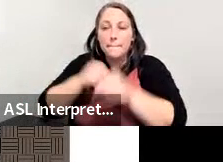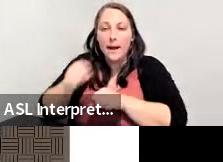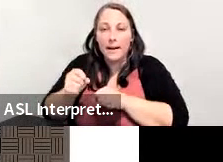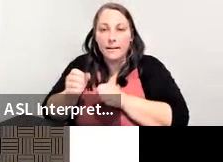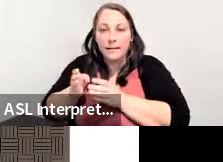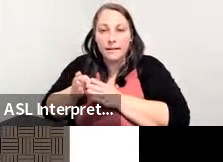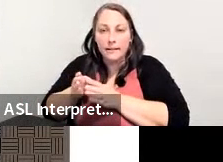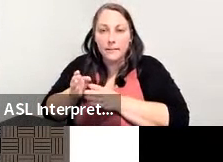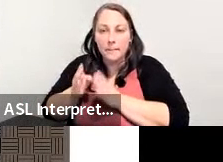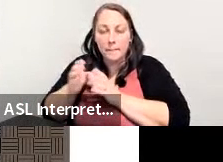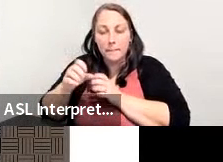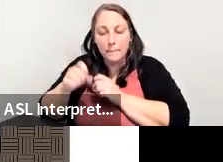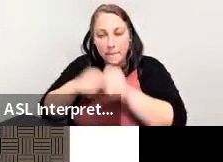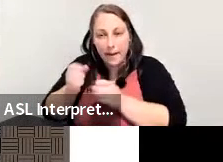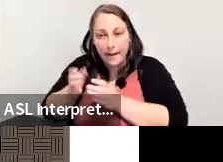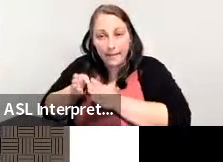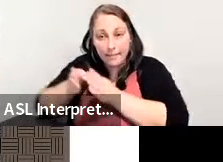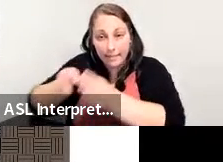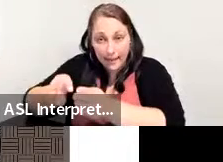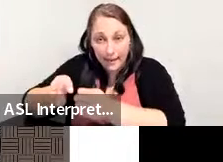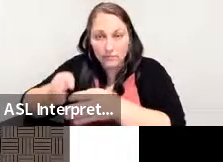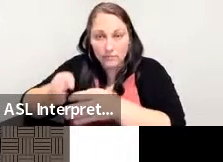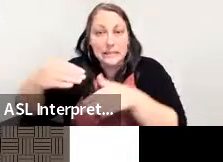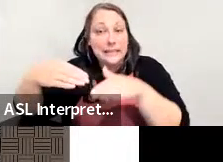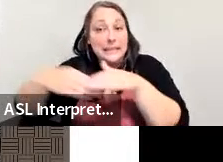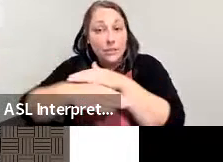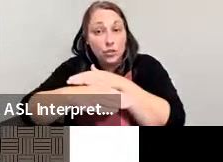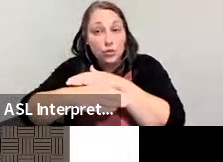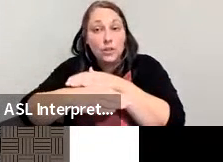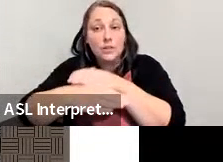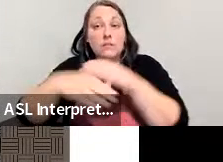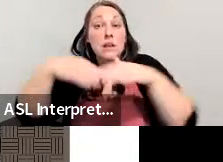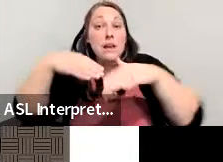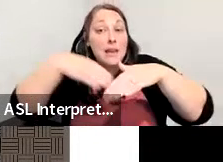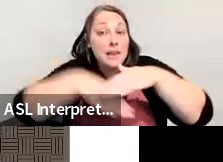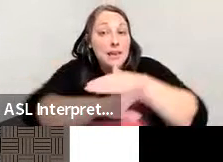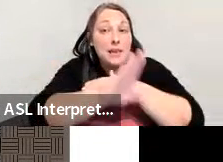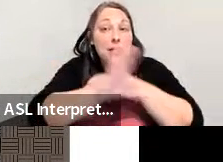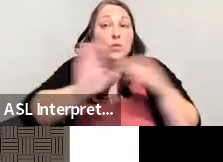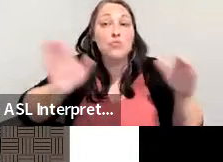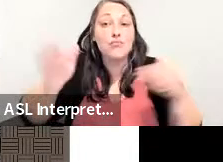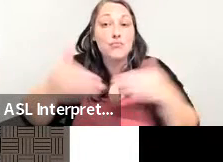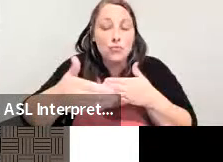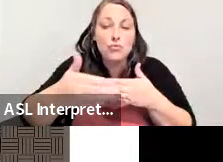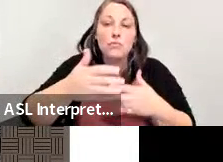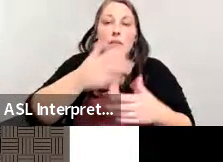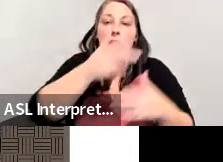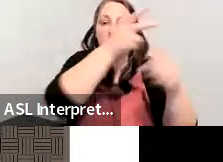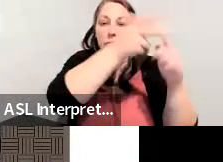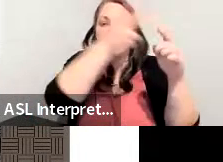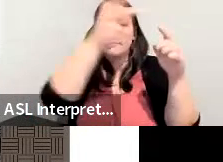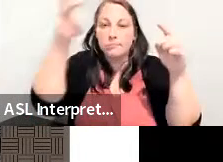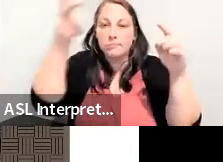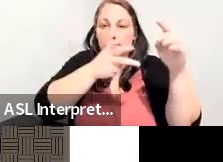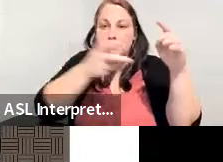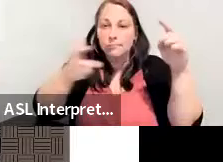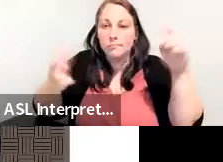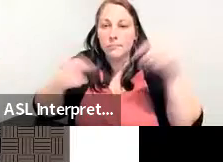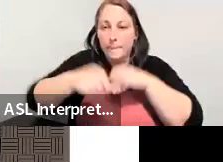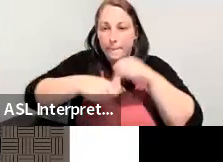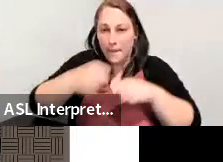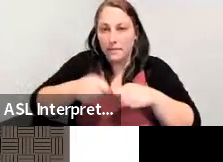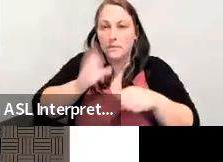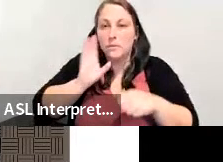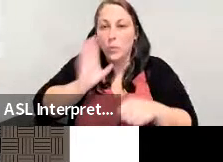down to the floor below, and there's a large bike room there with racks. Cool. Yeah. Okay. Yep.